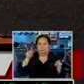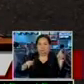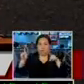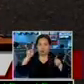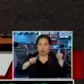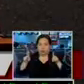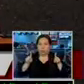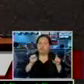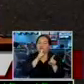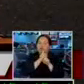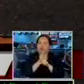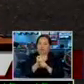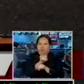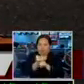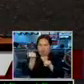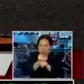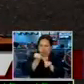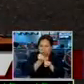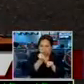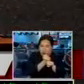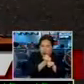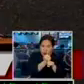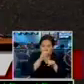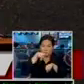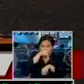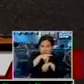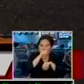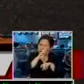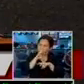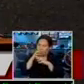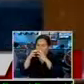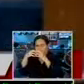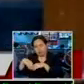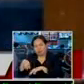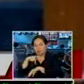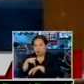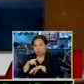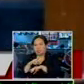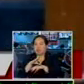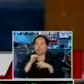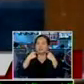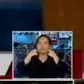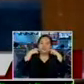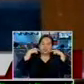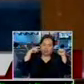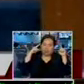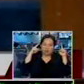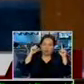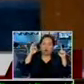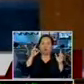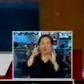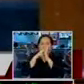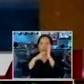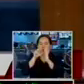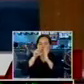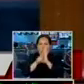our stability or disintegration as a nation, and the triumph or demise of the rule of law in